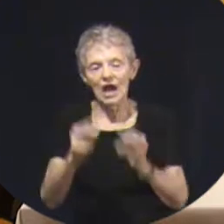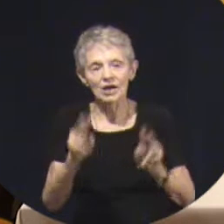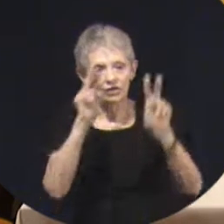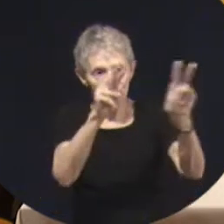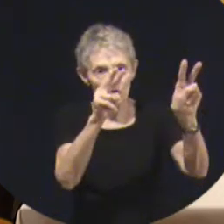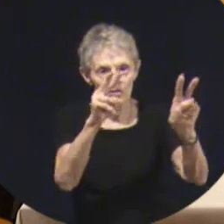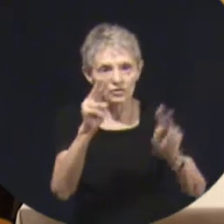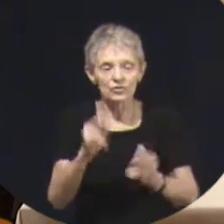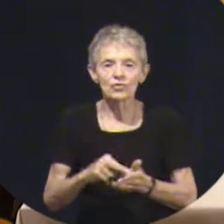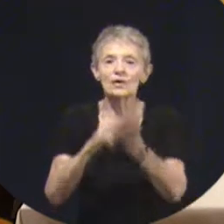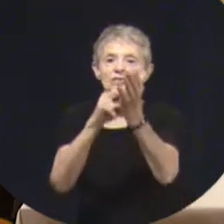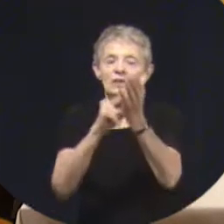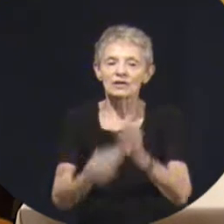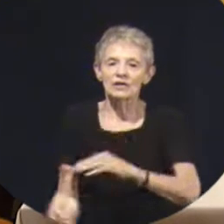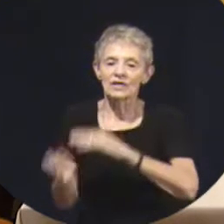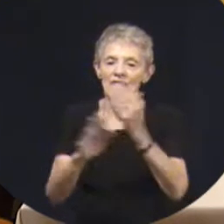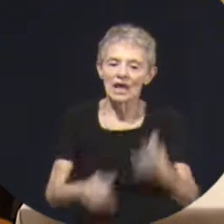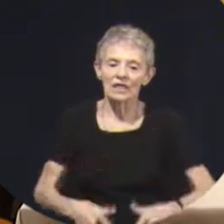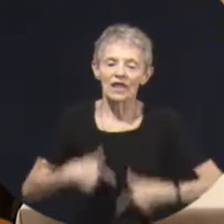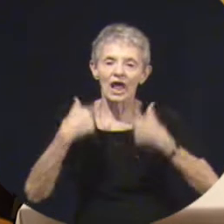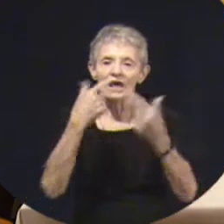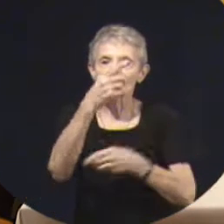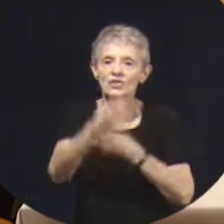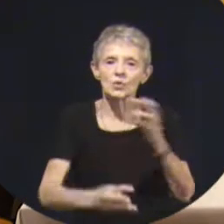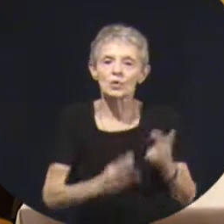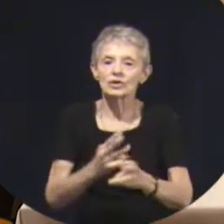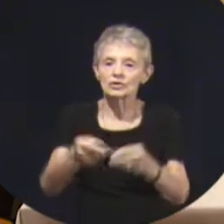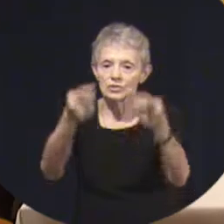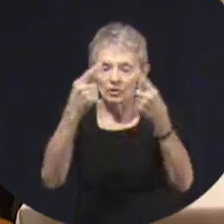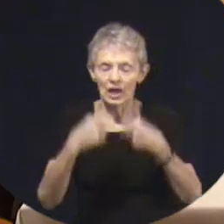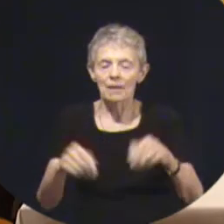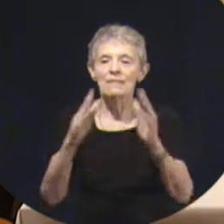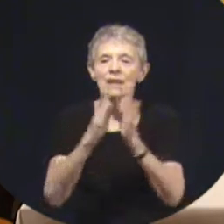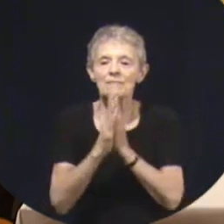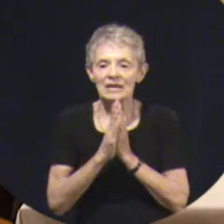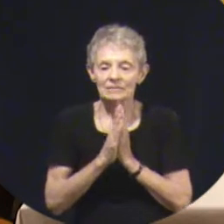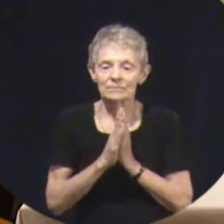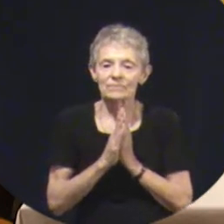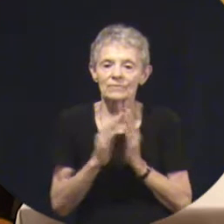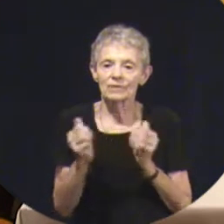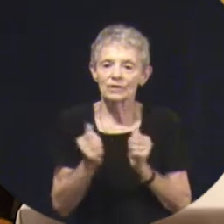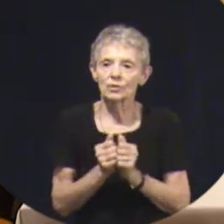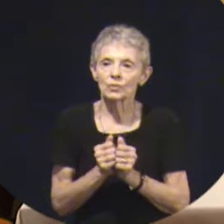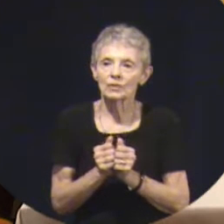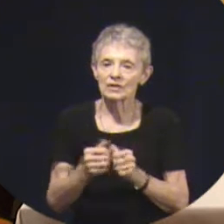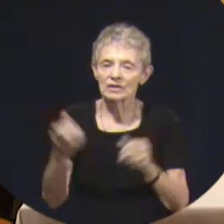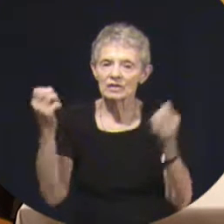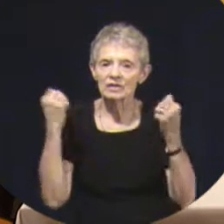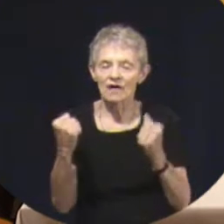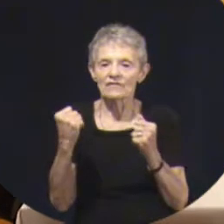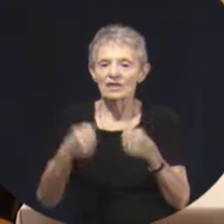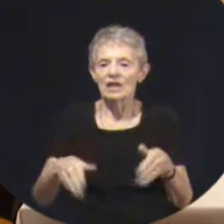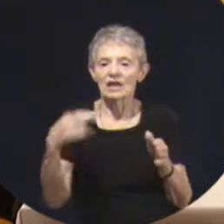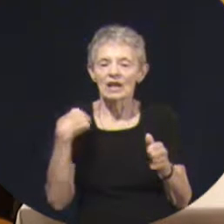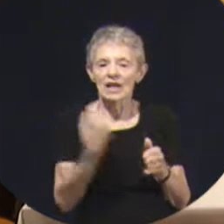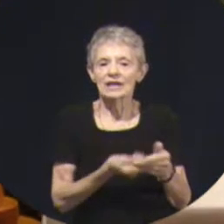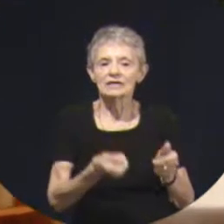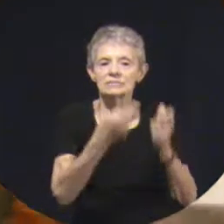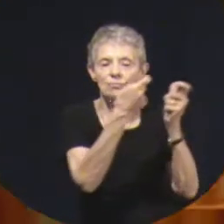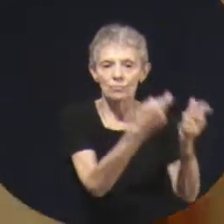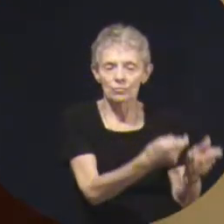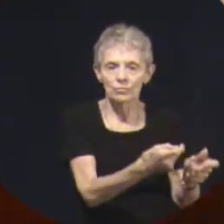life of the world to come. Amen. With confidence, let us now bring our prayers and concerns before the Lord, knowing that He does hear and